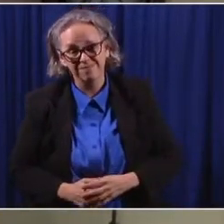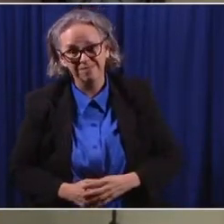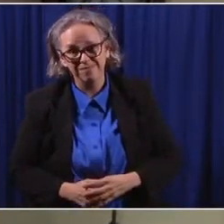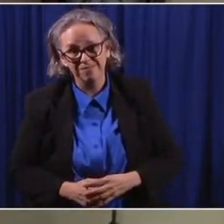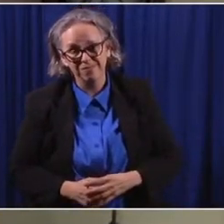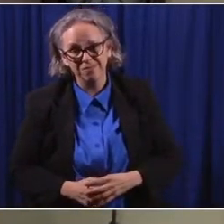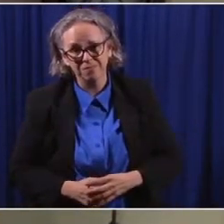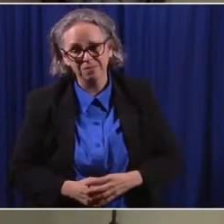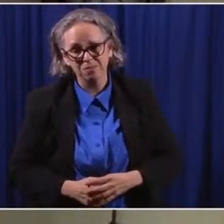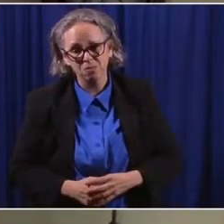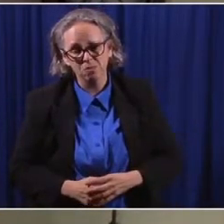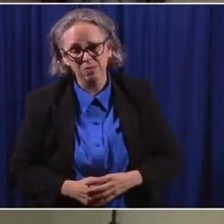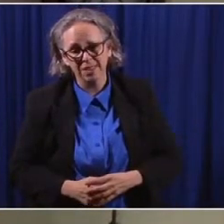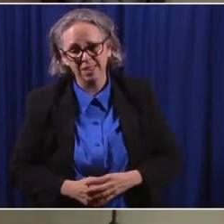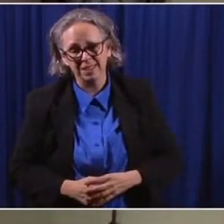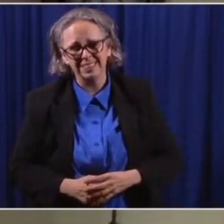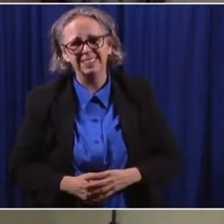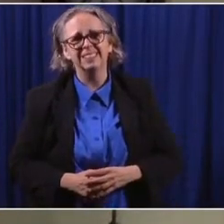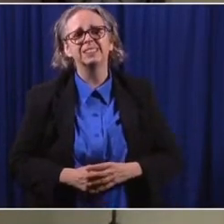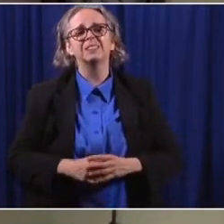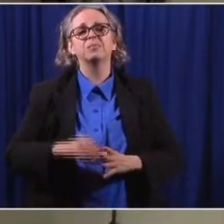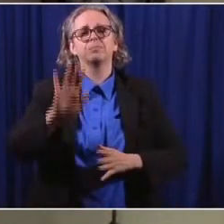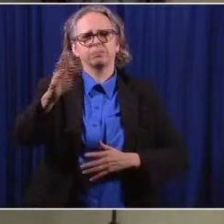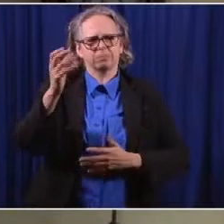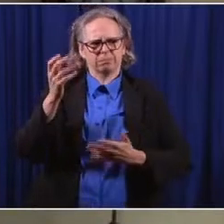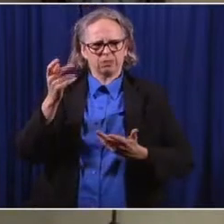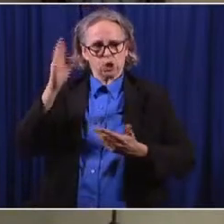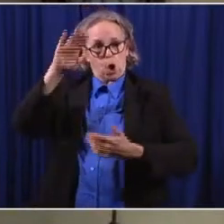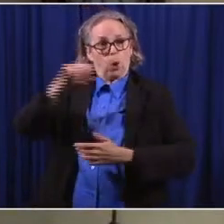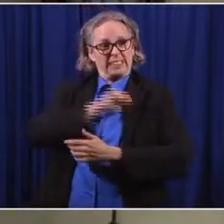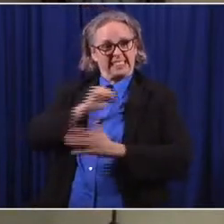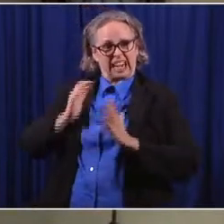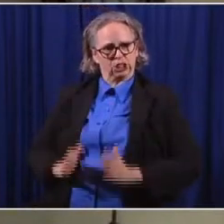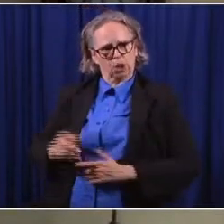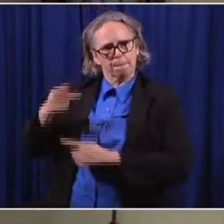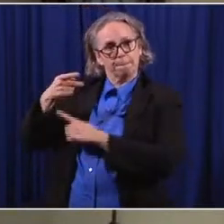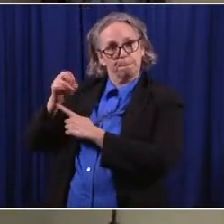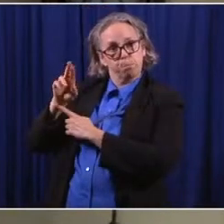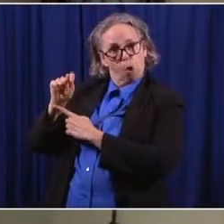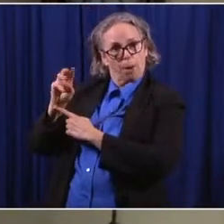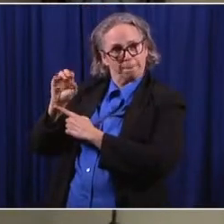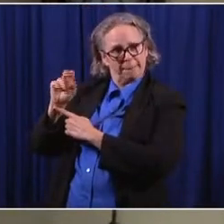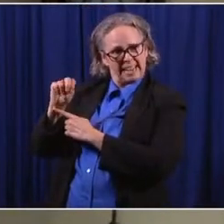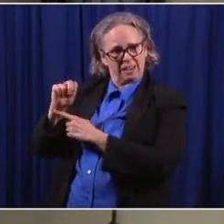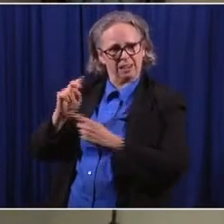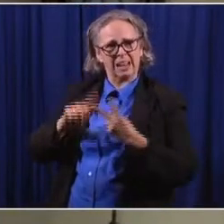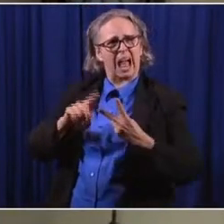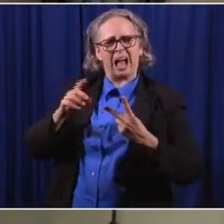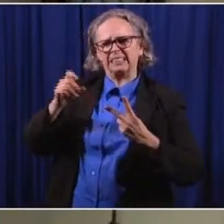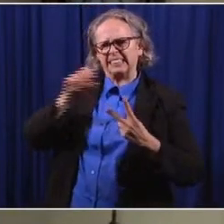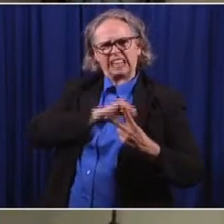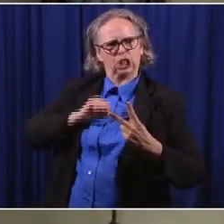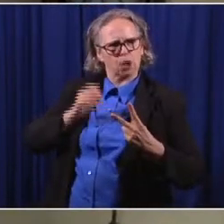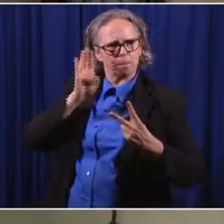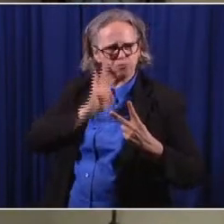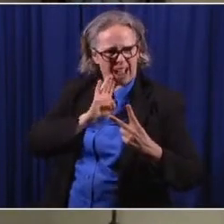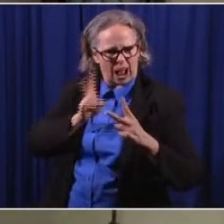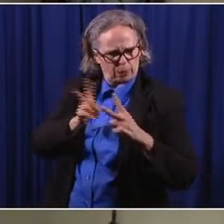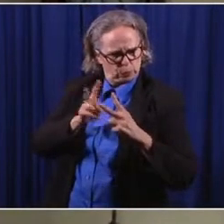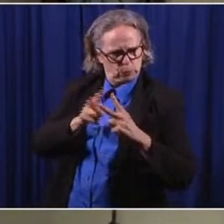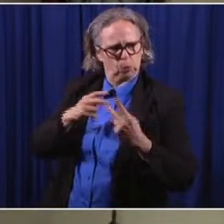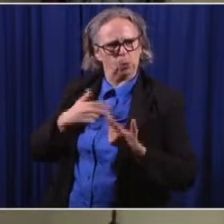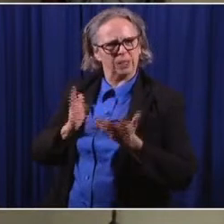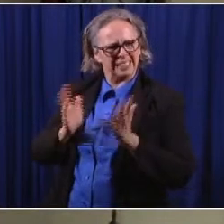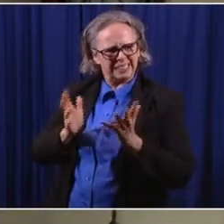to Senator Portman, Senator Brown, or members of the House, is we've always asked for